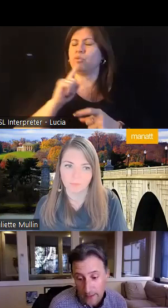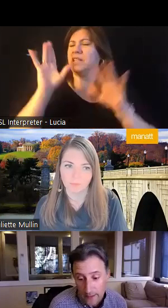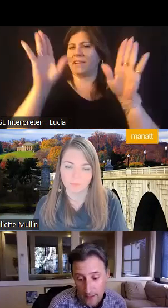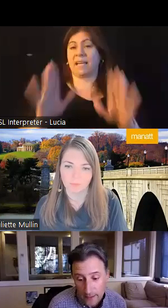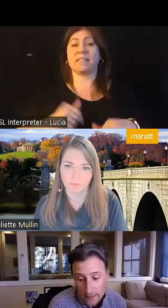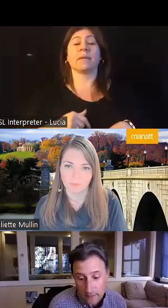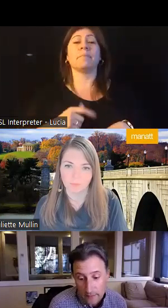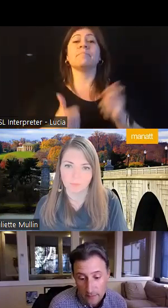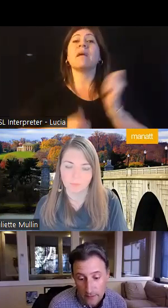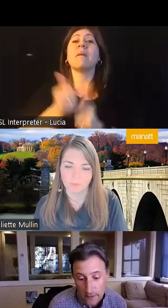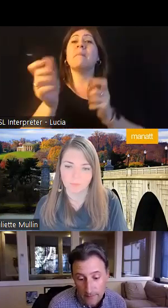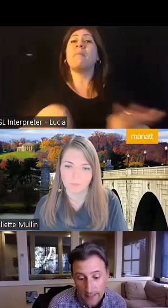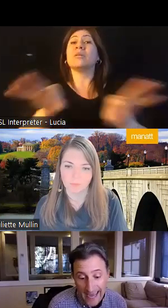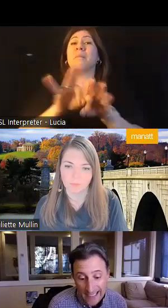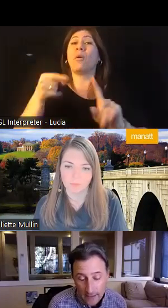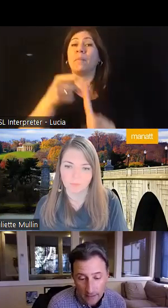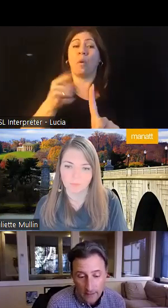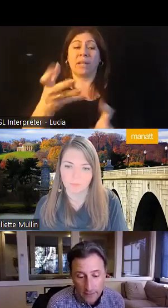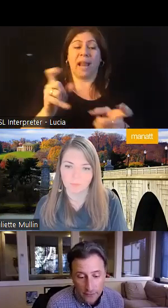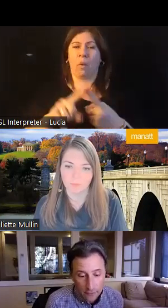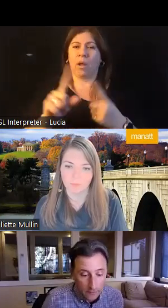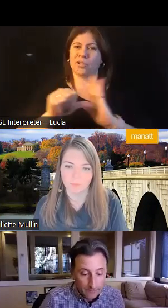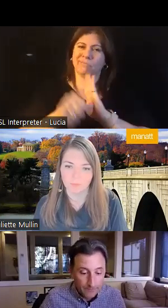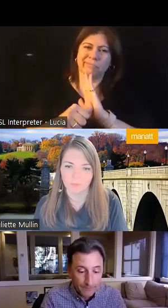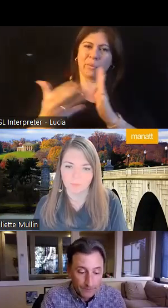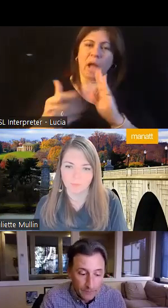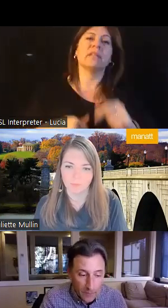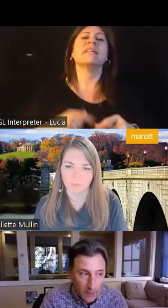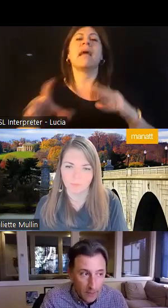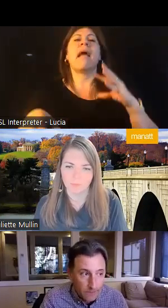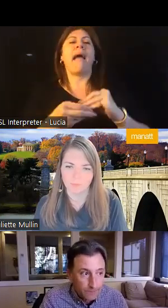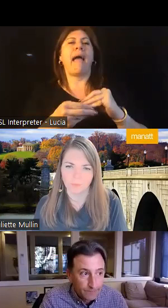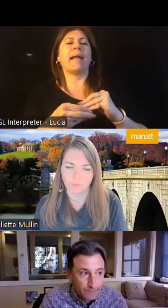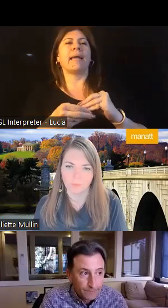make is adding additional